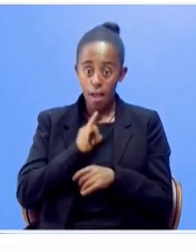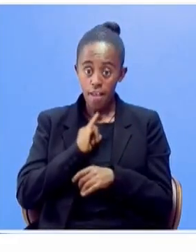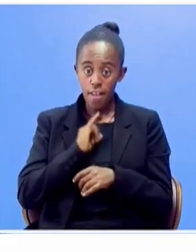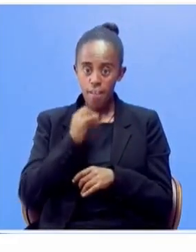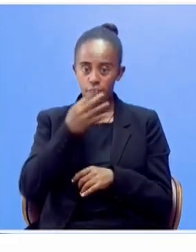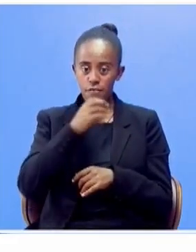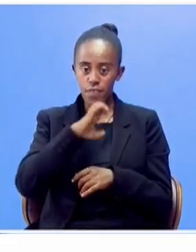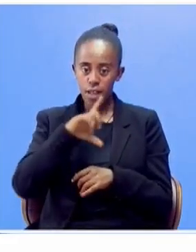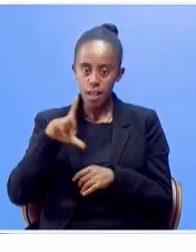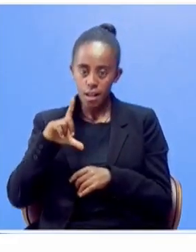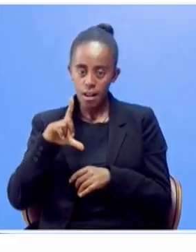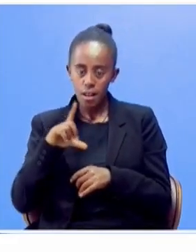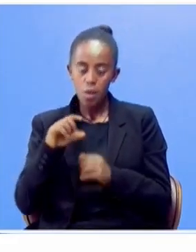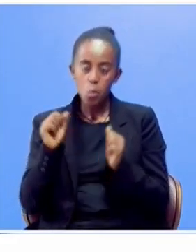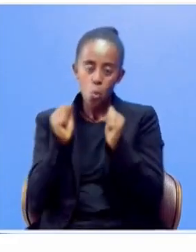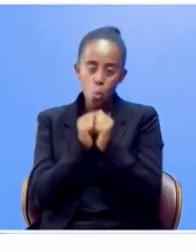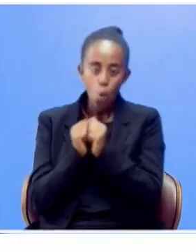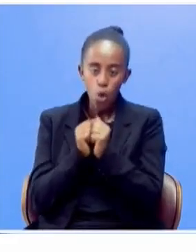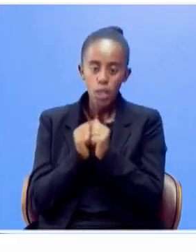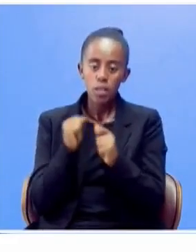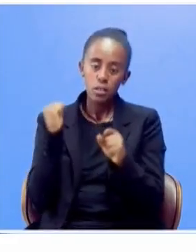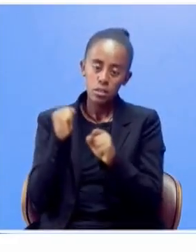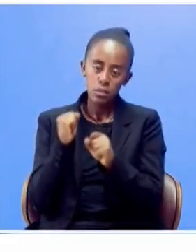yeah, working together